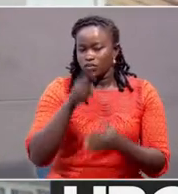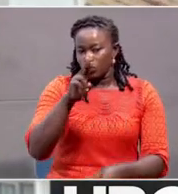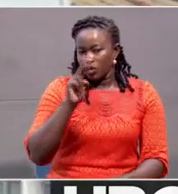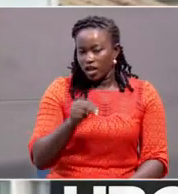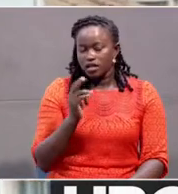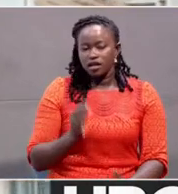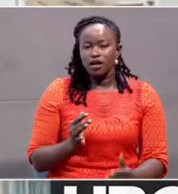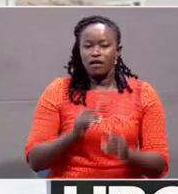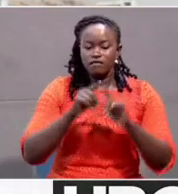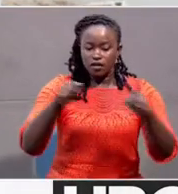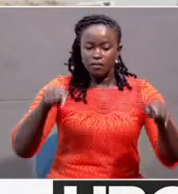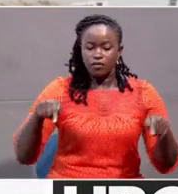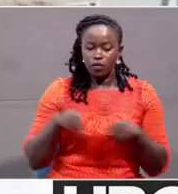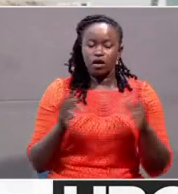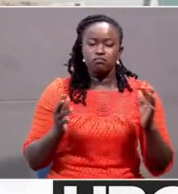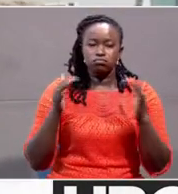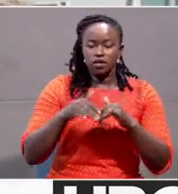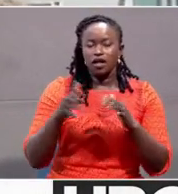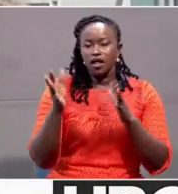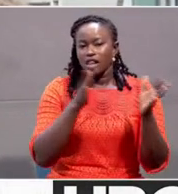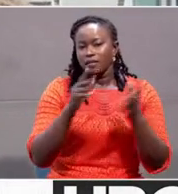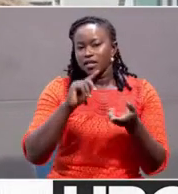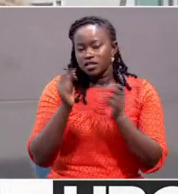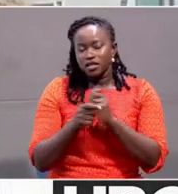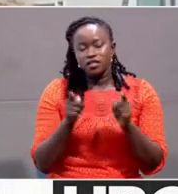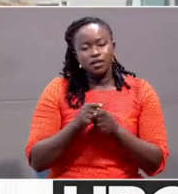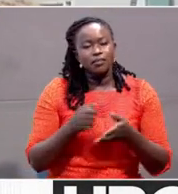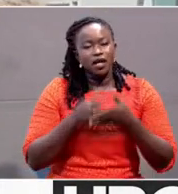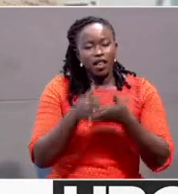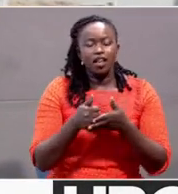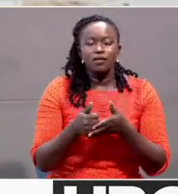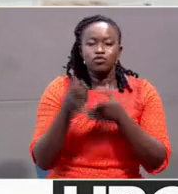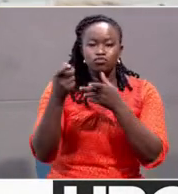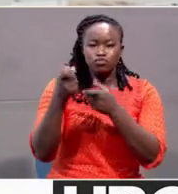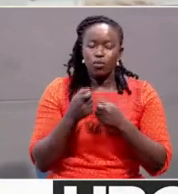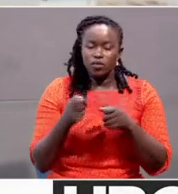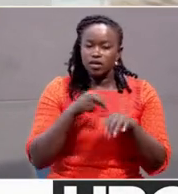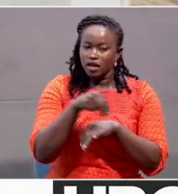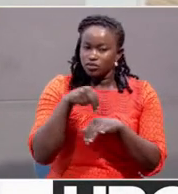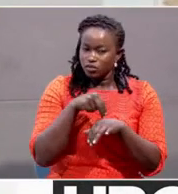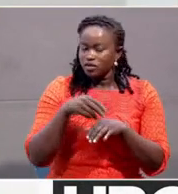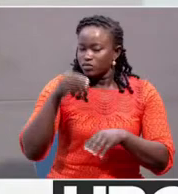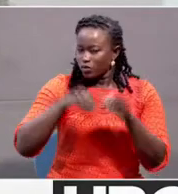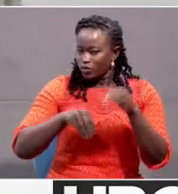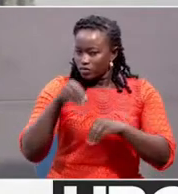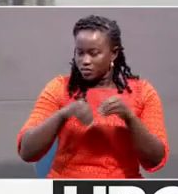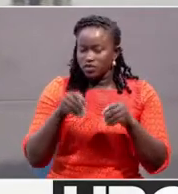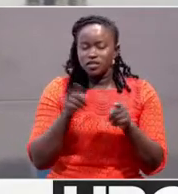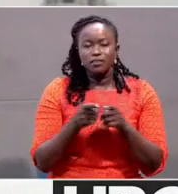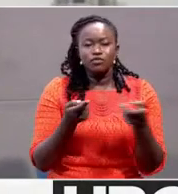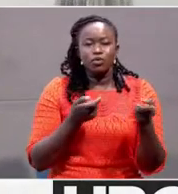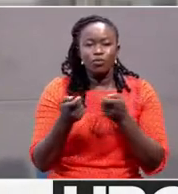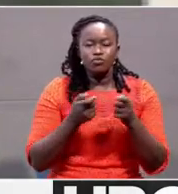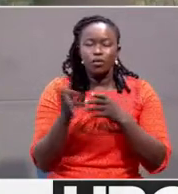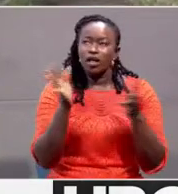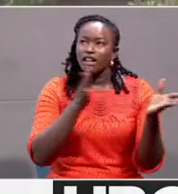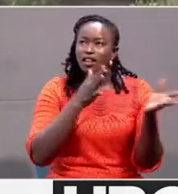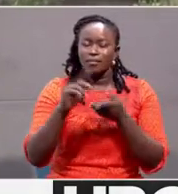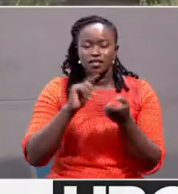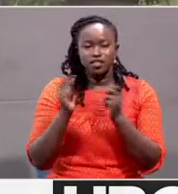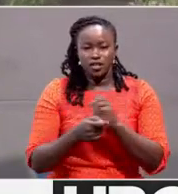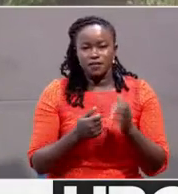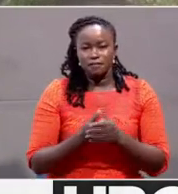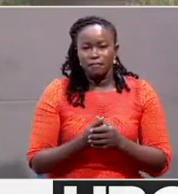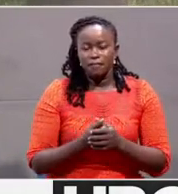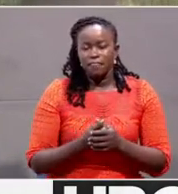Framework Convention on Climate Change that enabled it to draw nationally determined contributions to mitigate climate change.